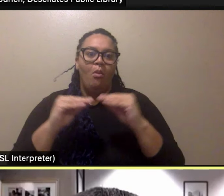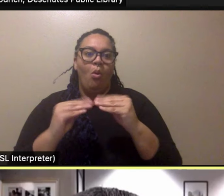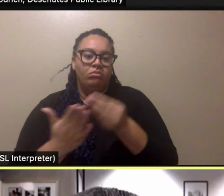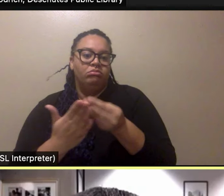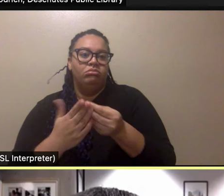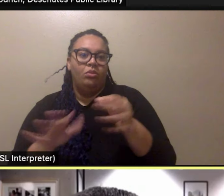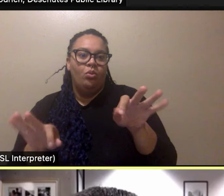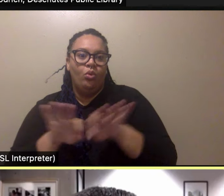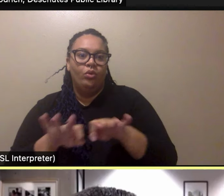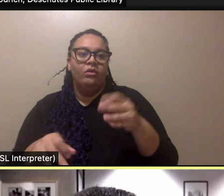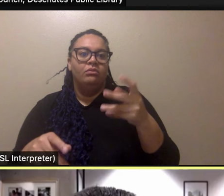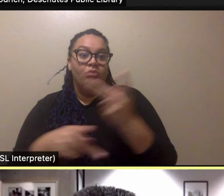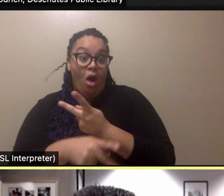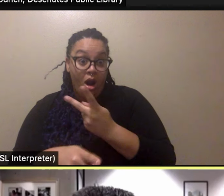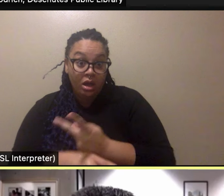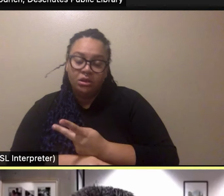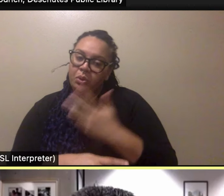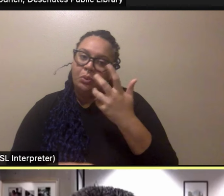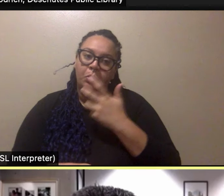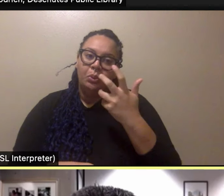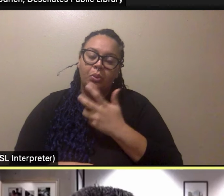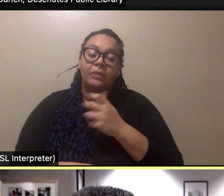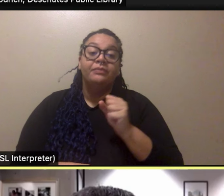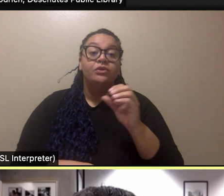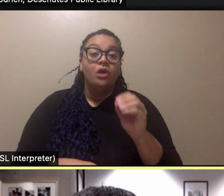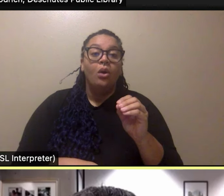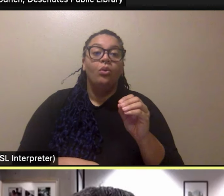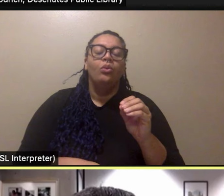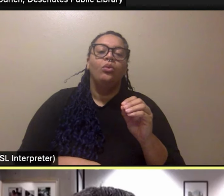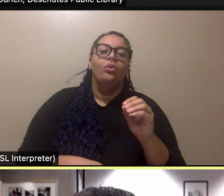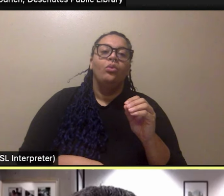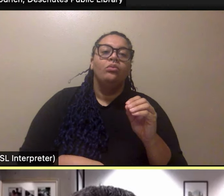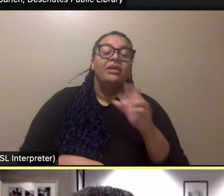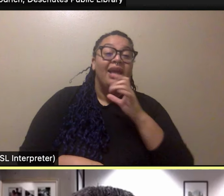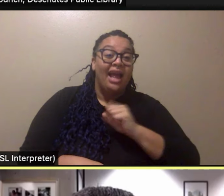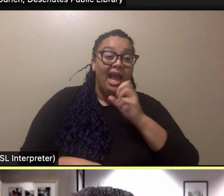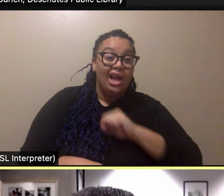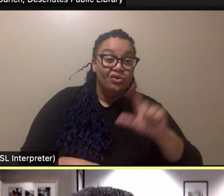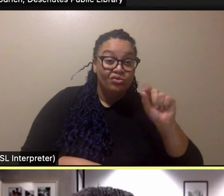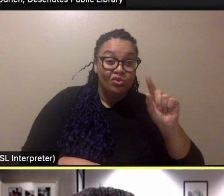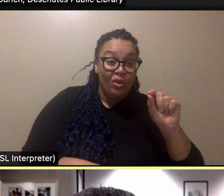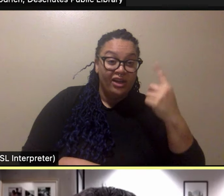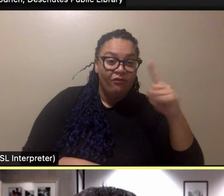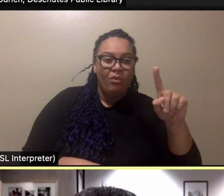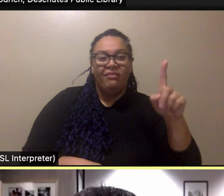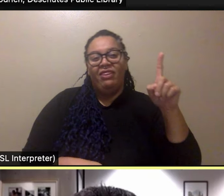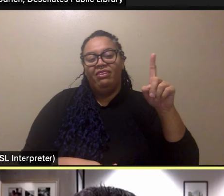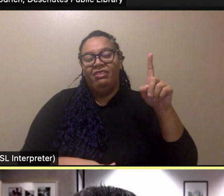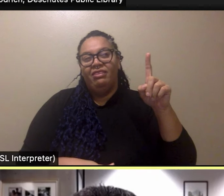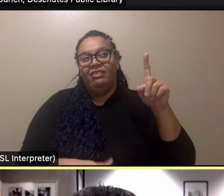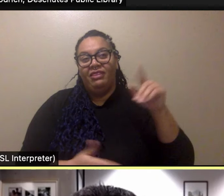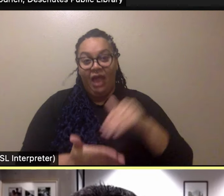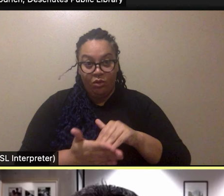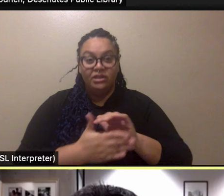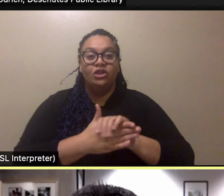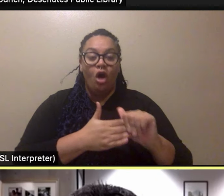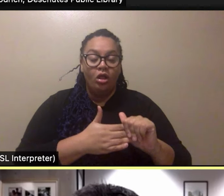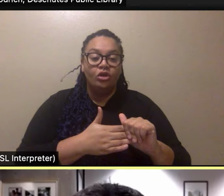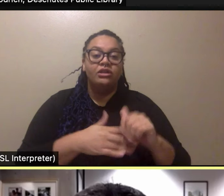in proportional terms, in 1860, a prime field hand bought at around age 20 for $1,000 could be expected to produce